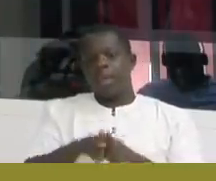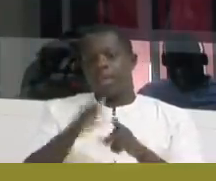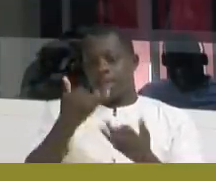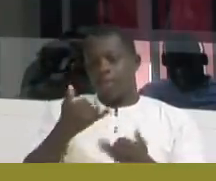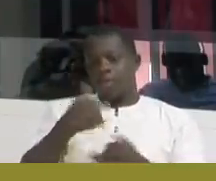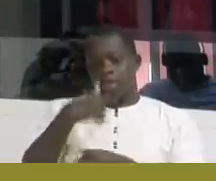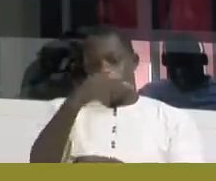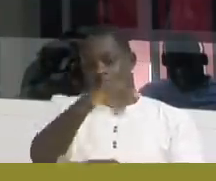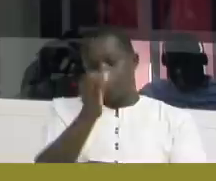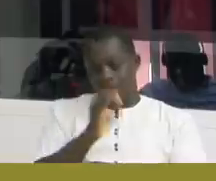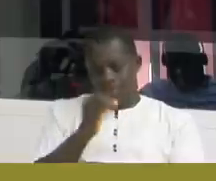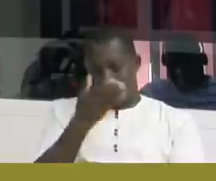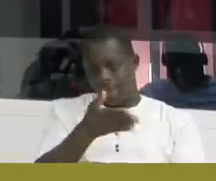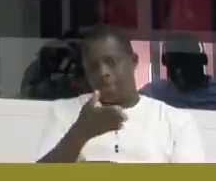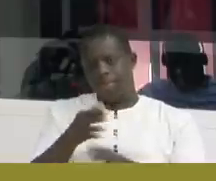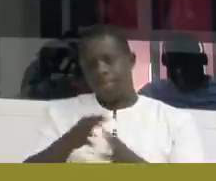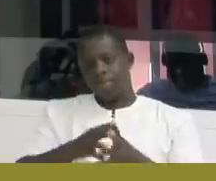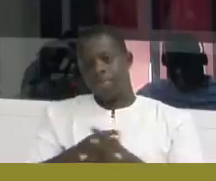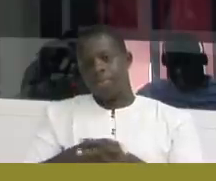in my absence,